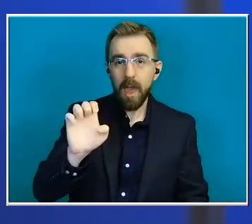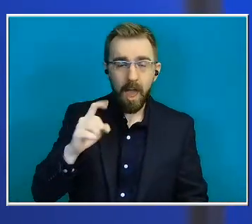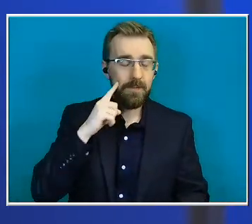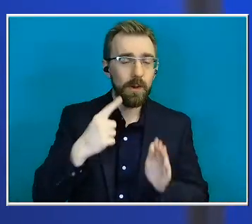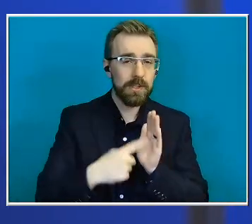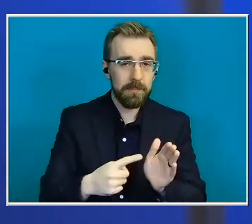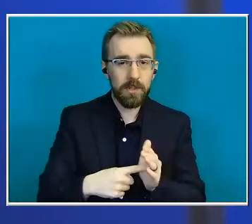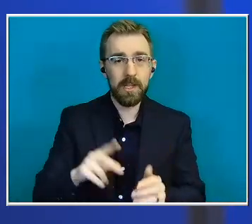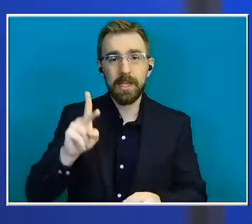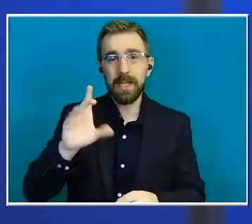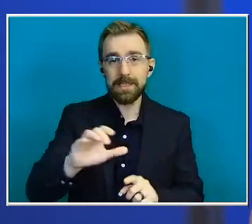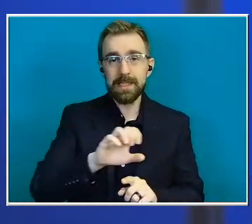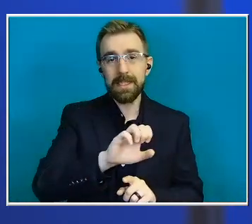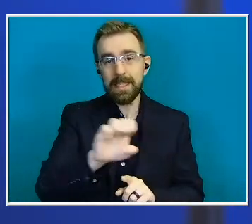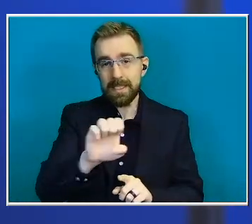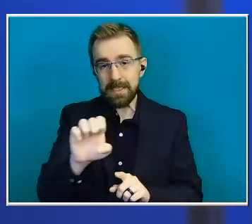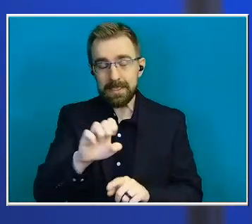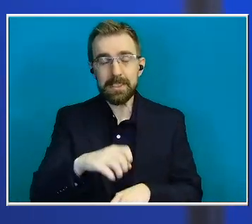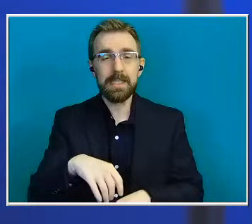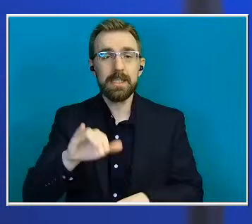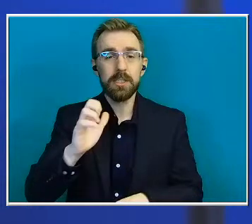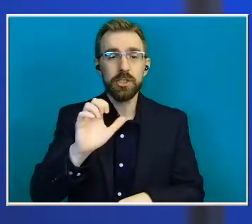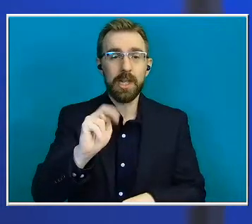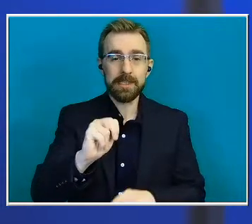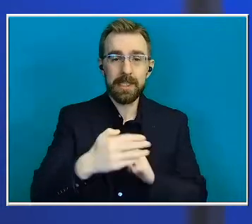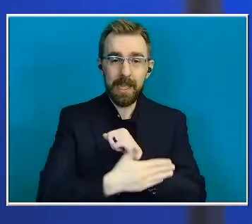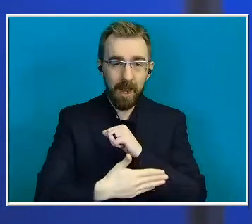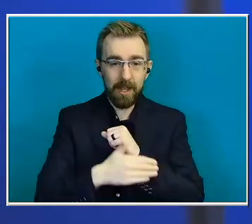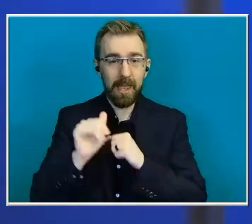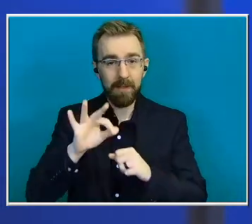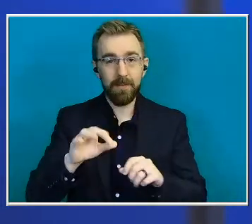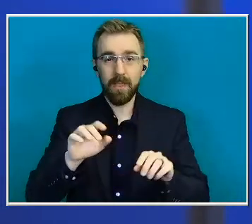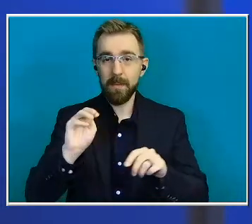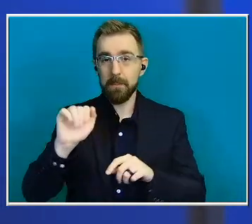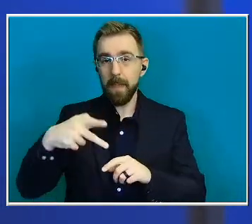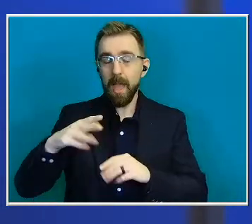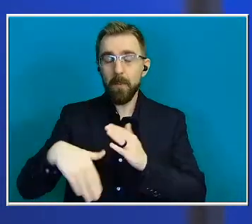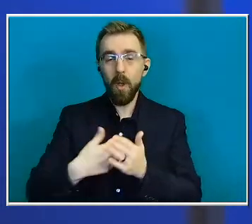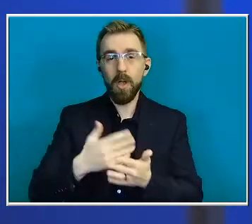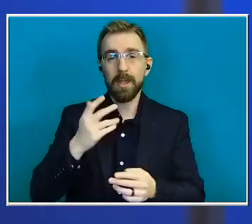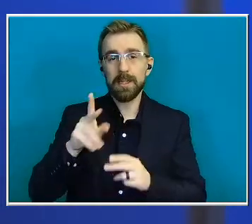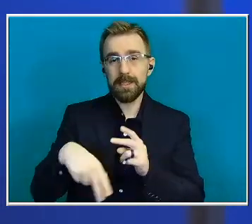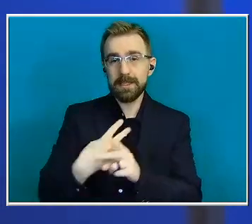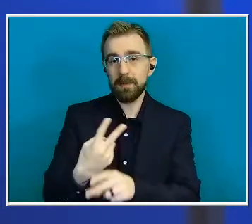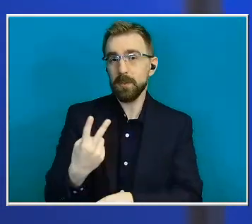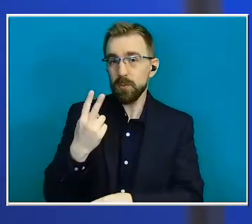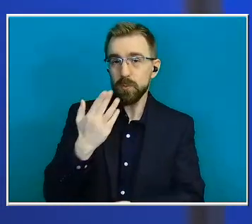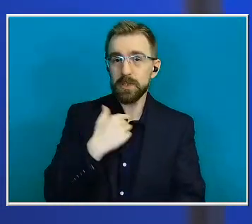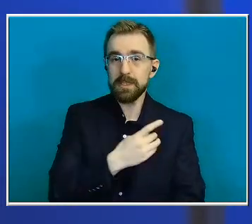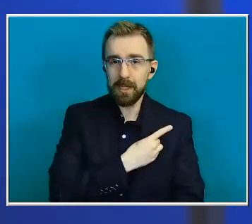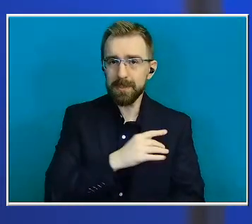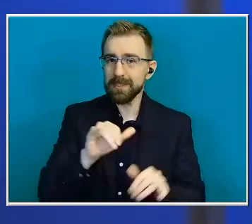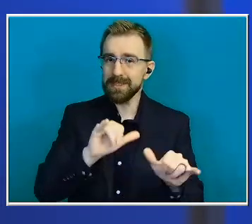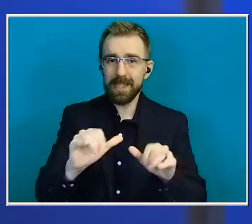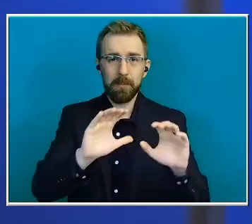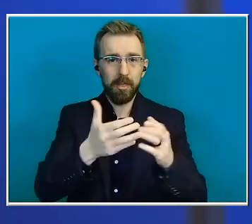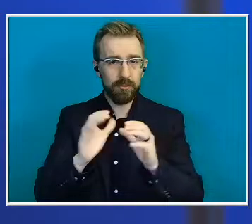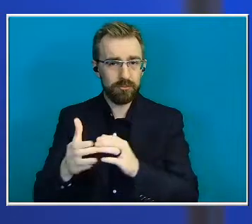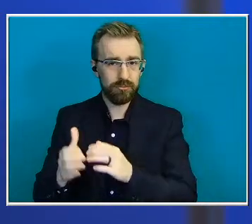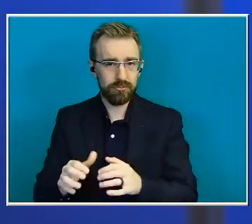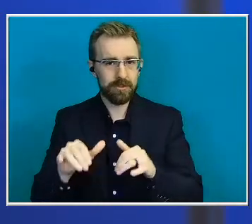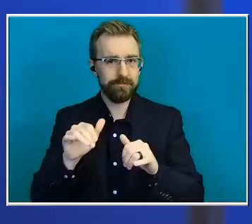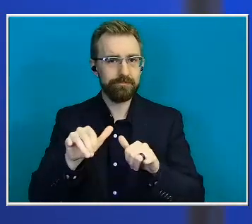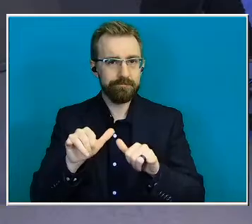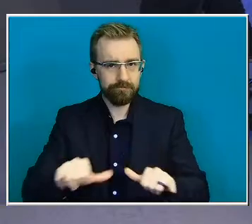Jackson County. And if we map all of our patients with type 2 diabetes, we see the same clusters and many chronic diseases.